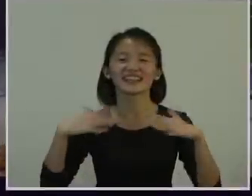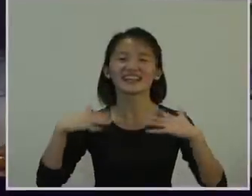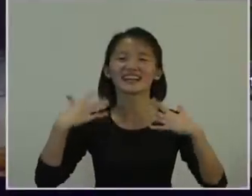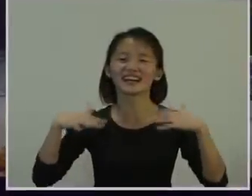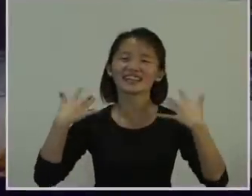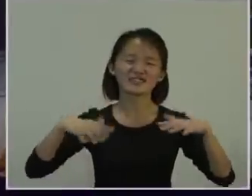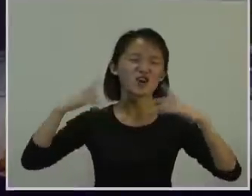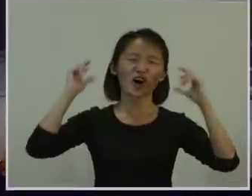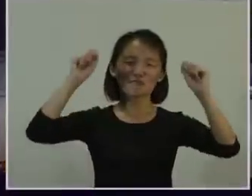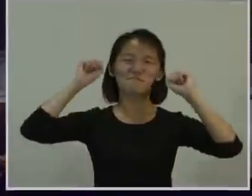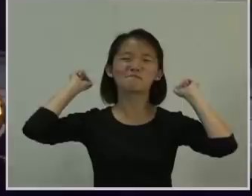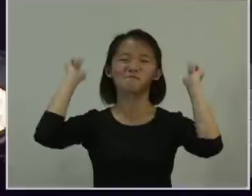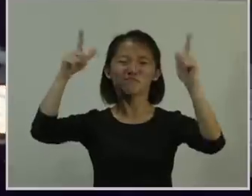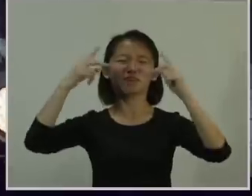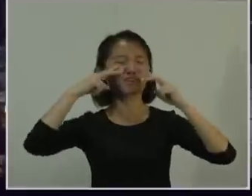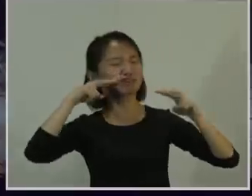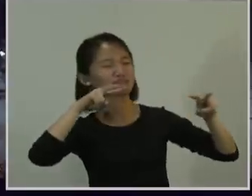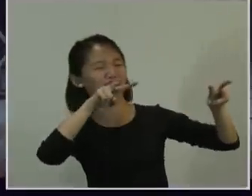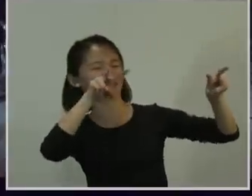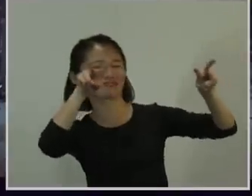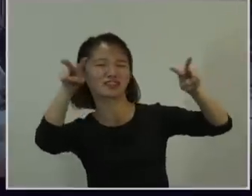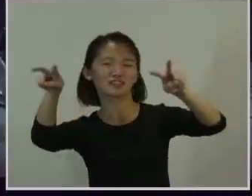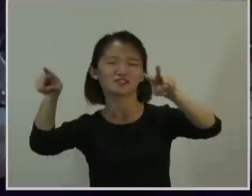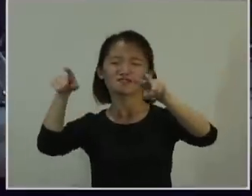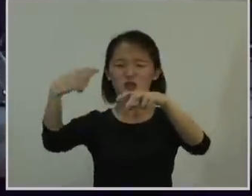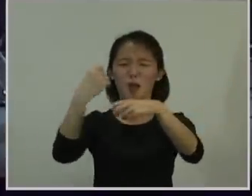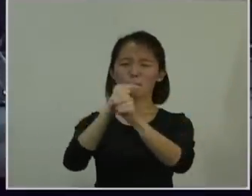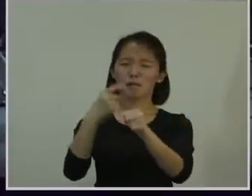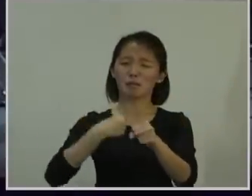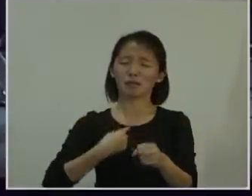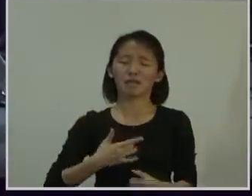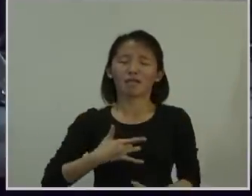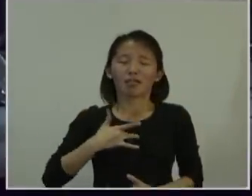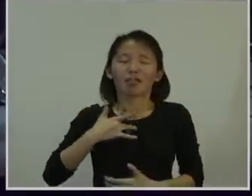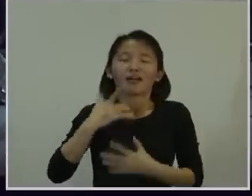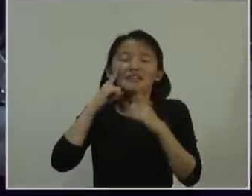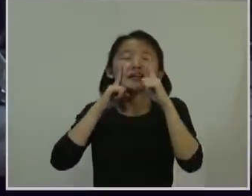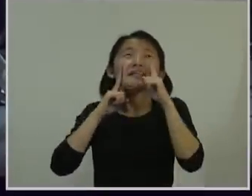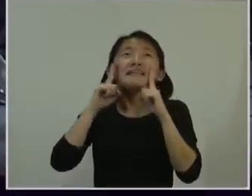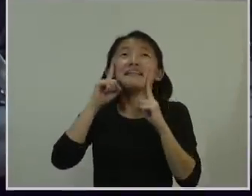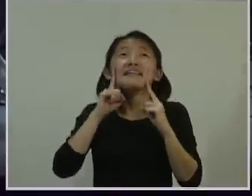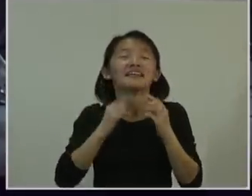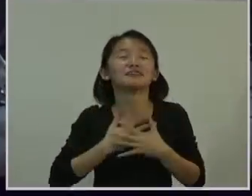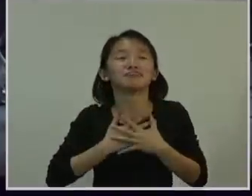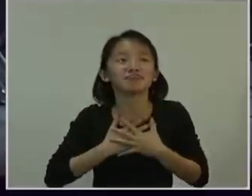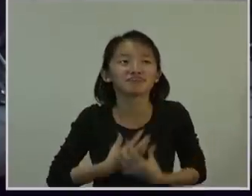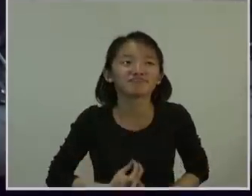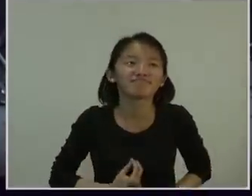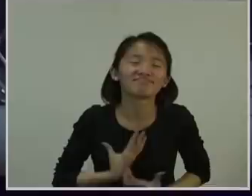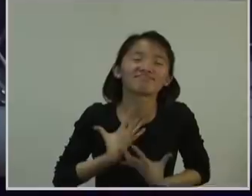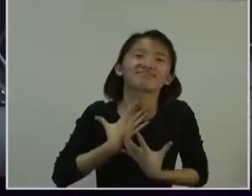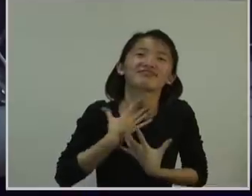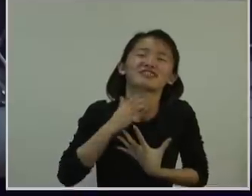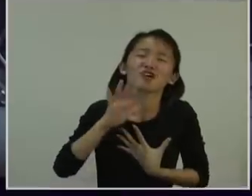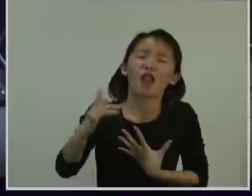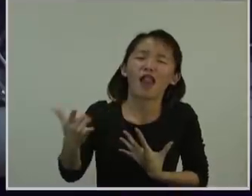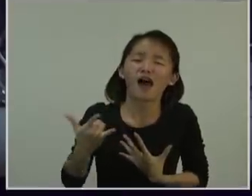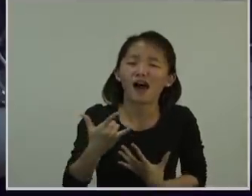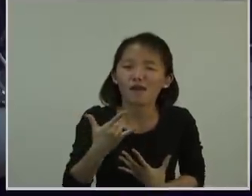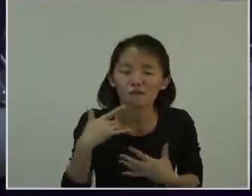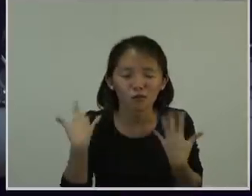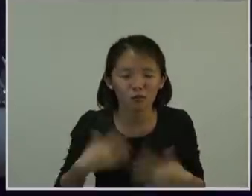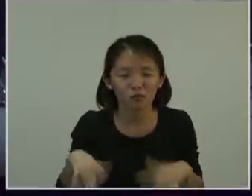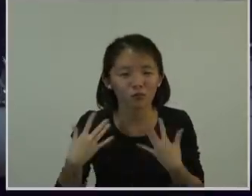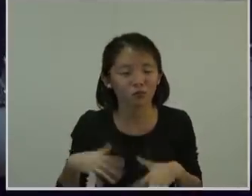atmosphere. Wow. Whoa. You guys make me want to cry because I truly feel your love. I feel